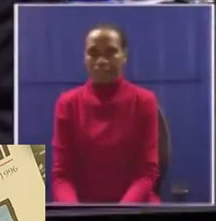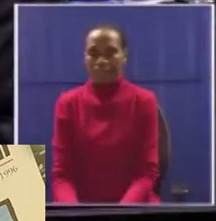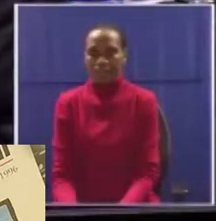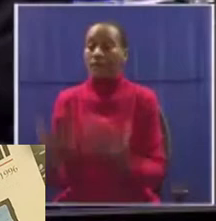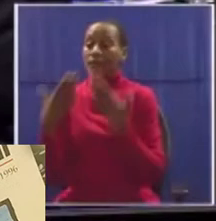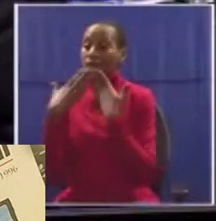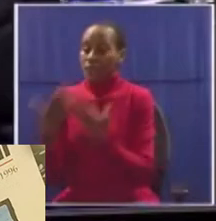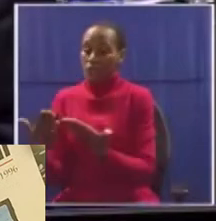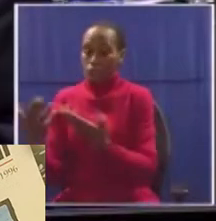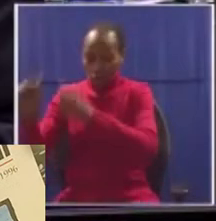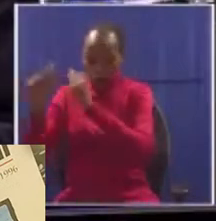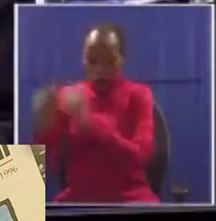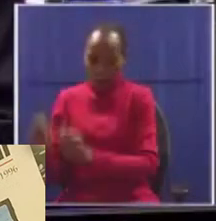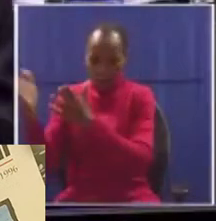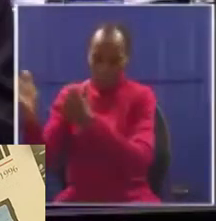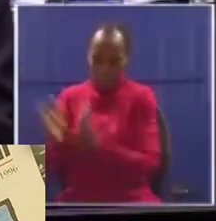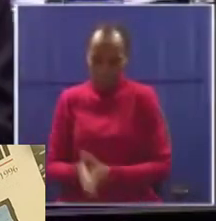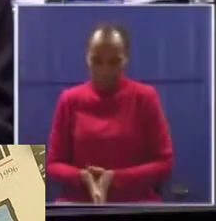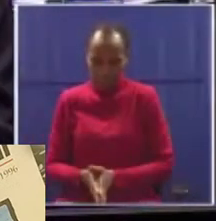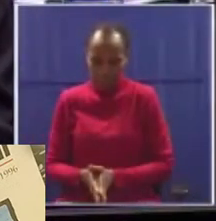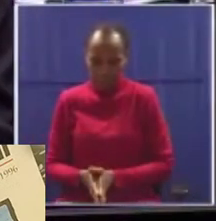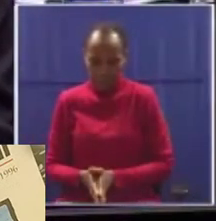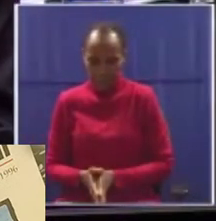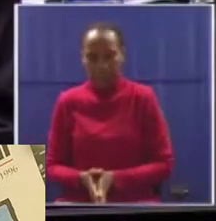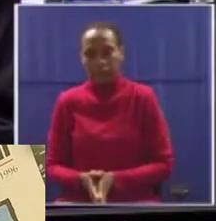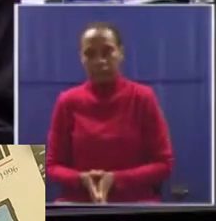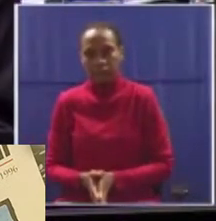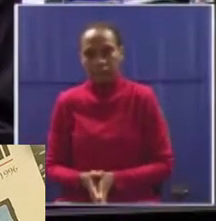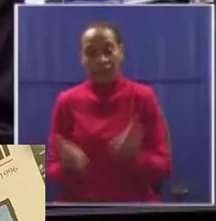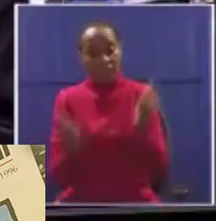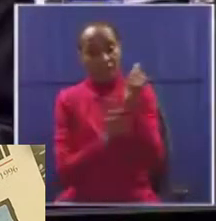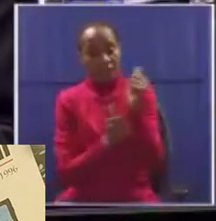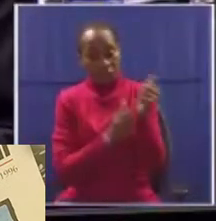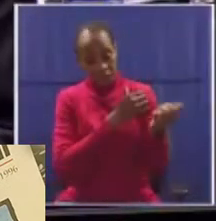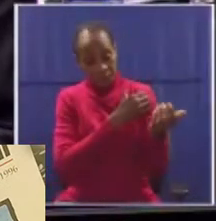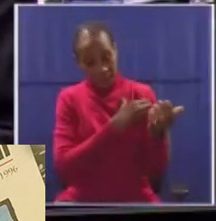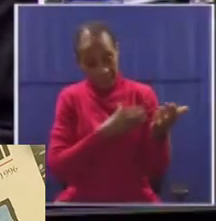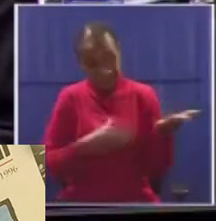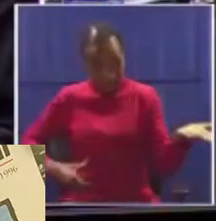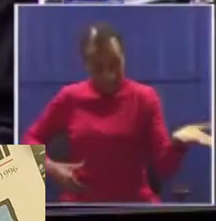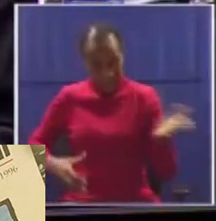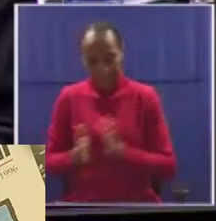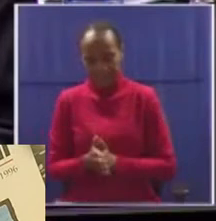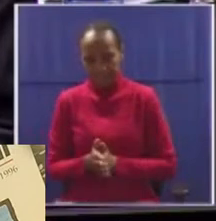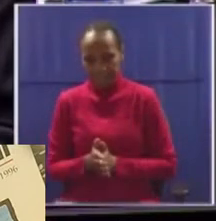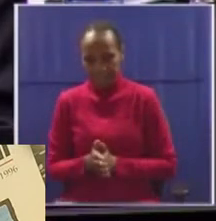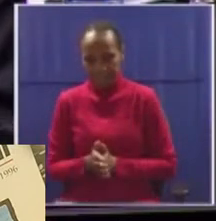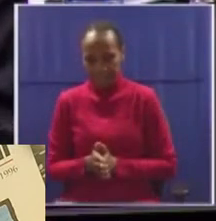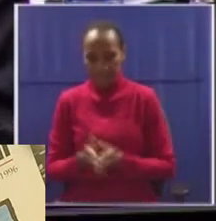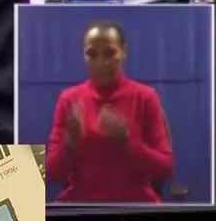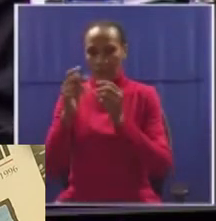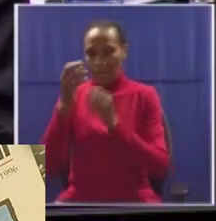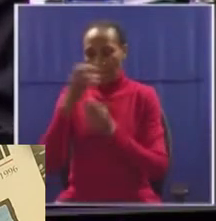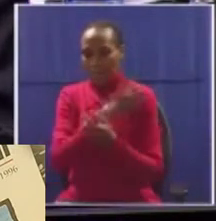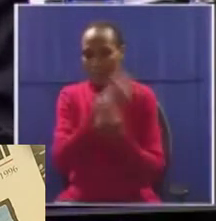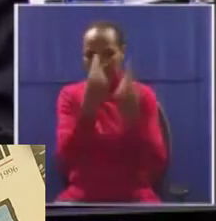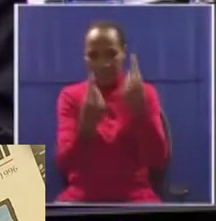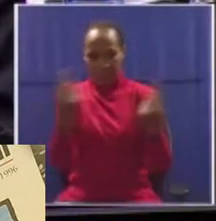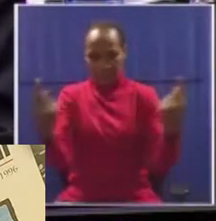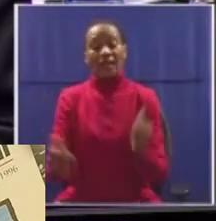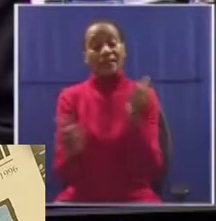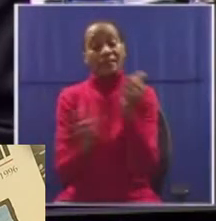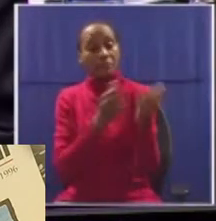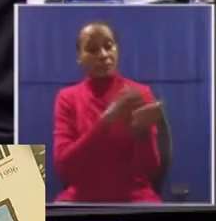thank you very much how's that person Deputy president honorable ministers